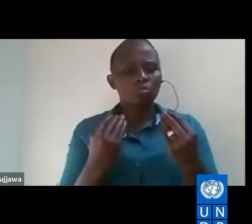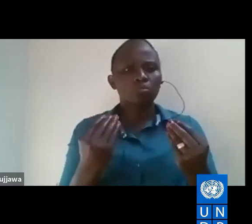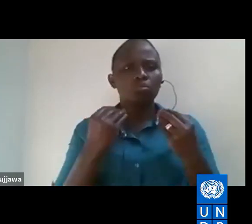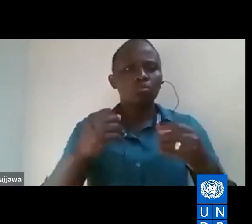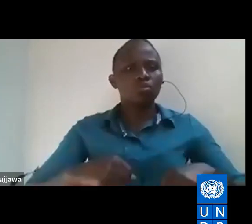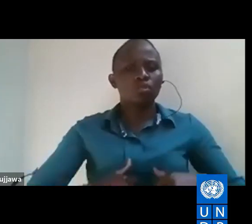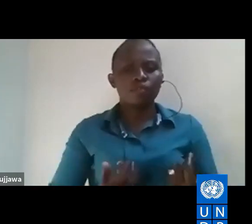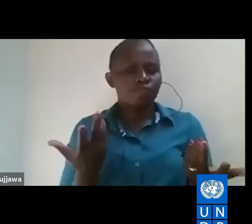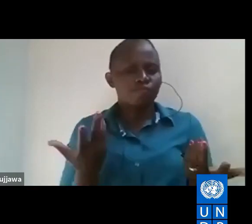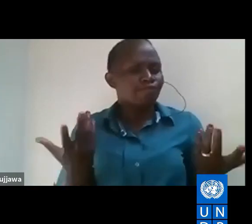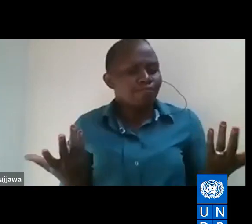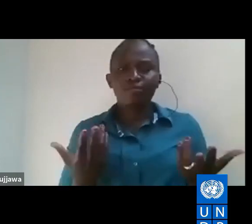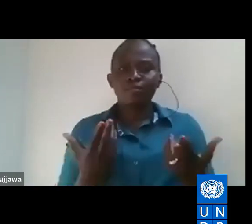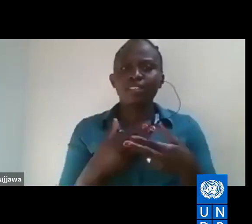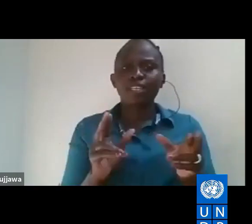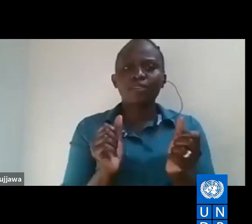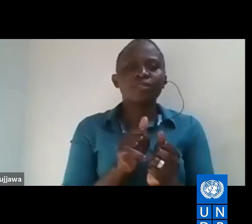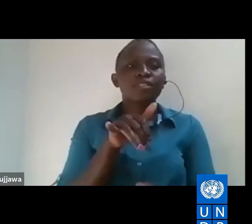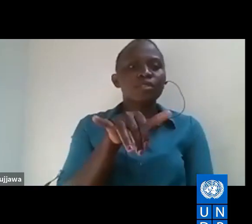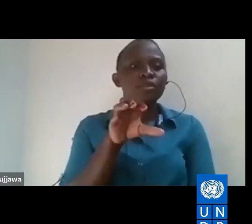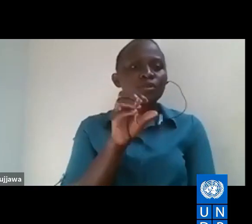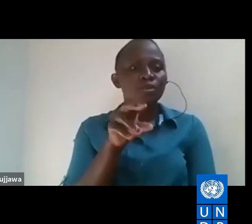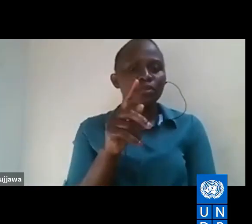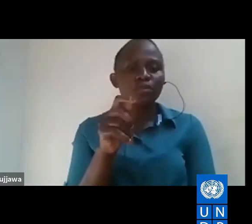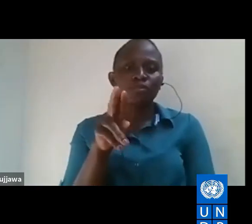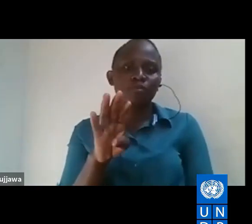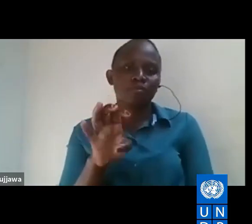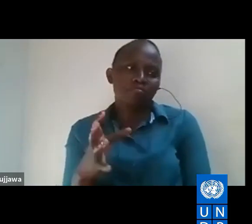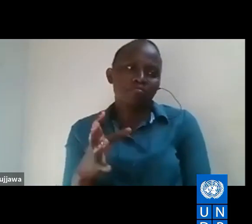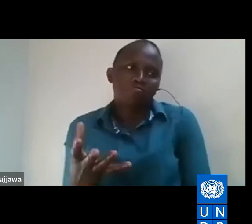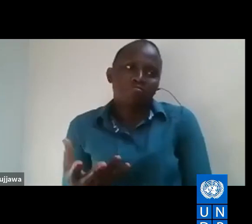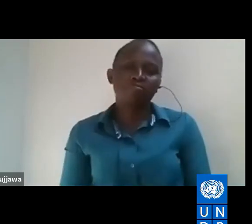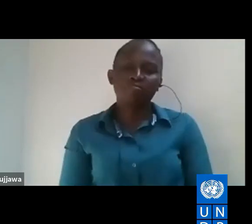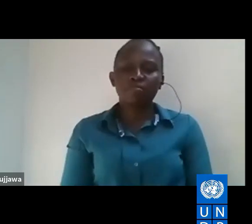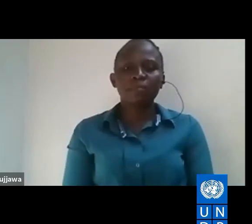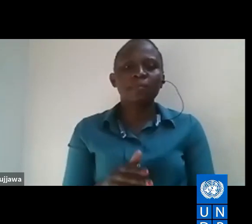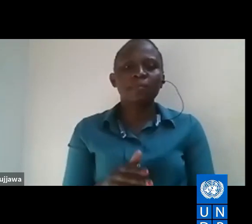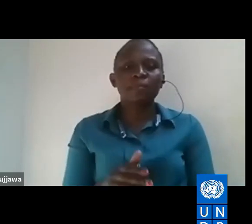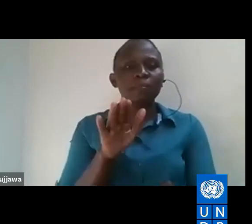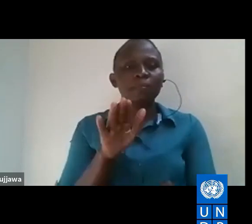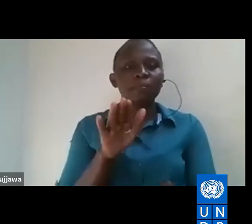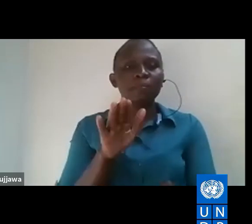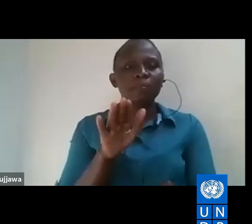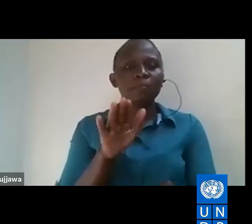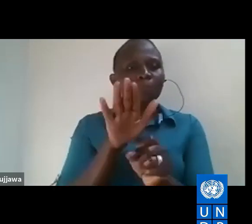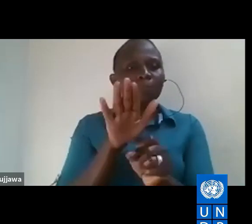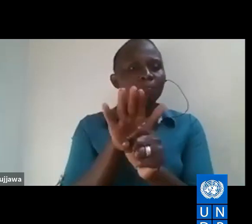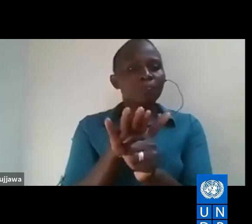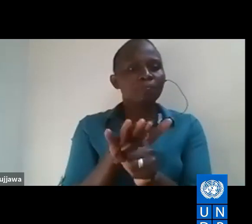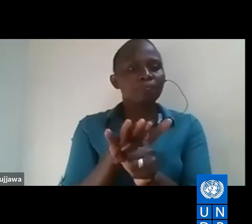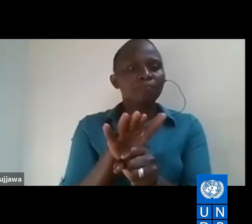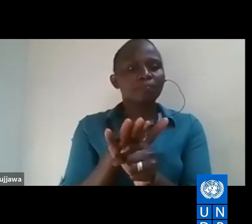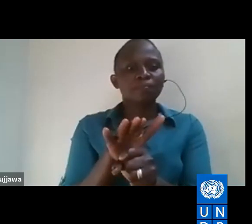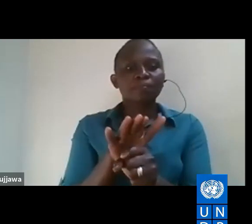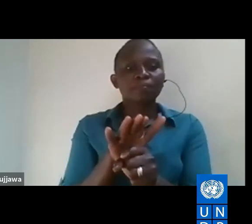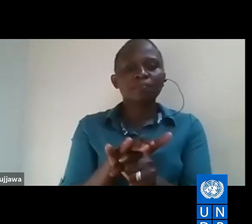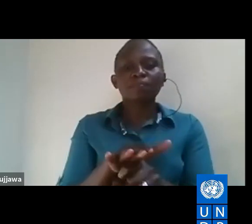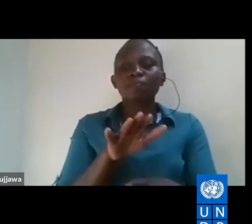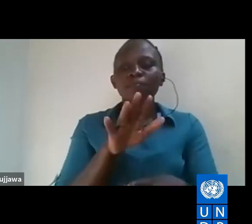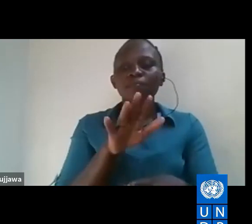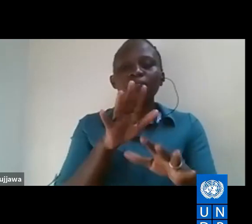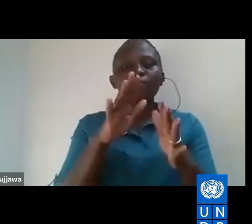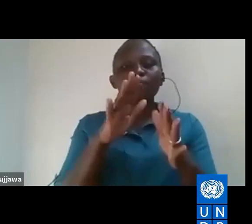and you'll discover a lot of information. There's actually lots of digital platforms out there, the Udemy's of this world, Khan Dennis. Academy.